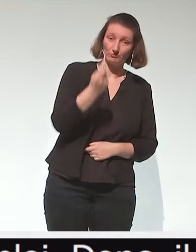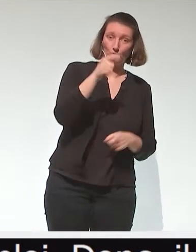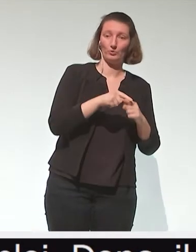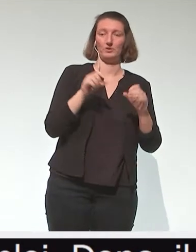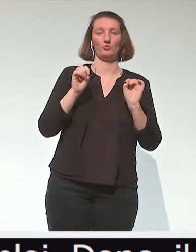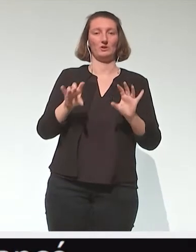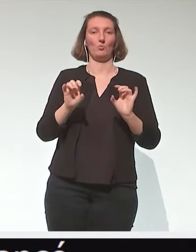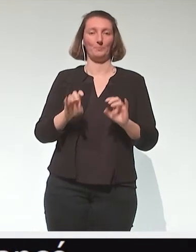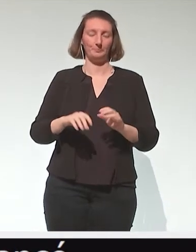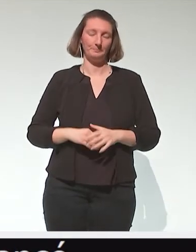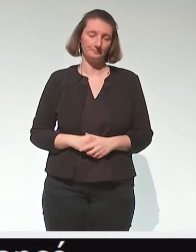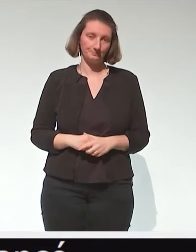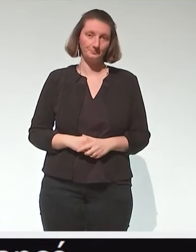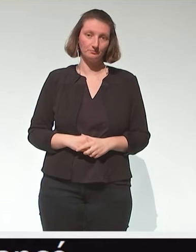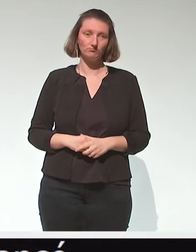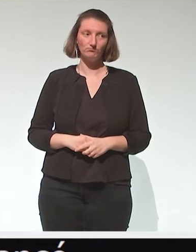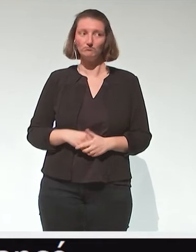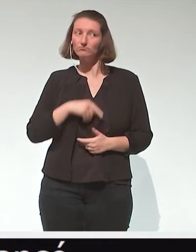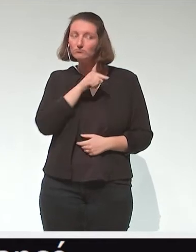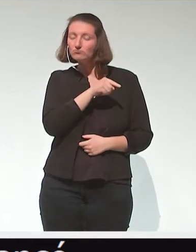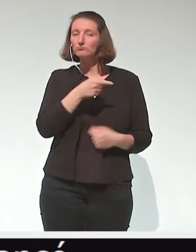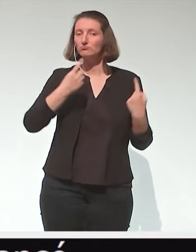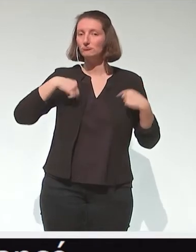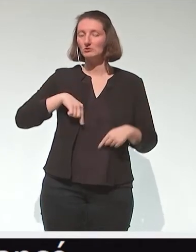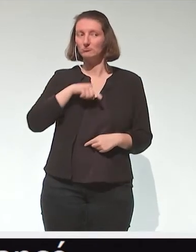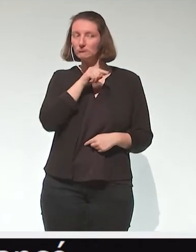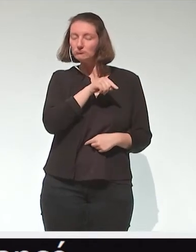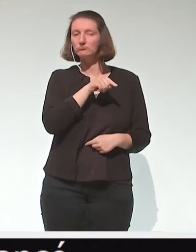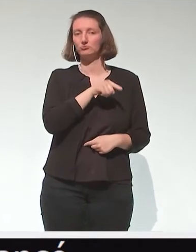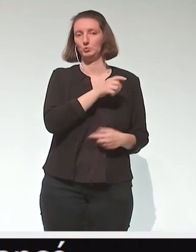special vocational education, but